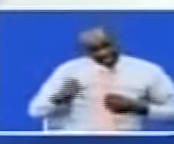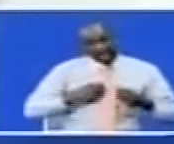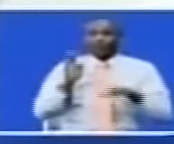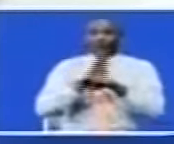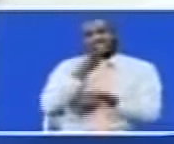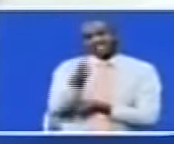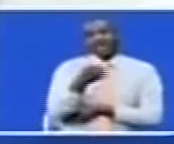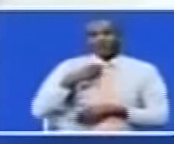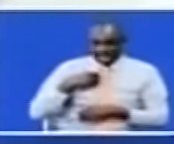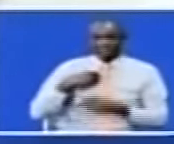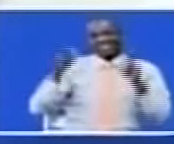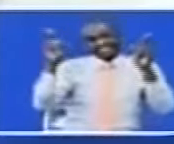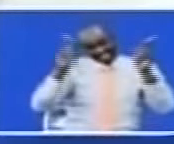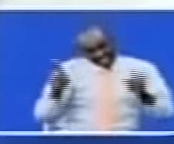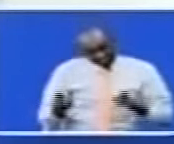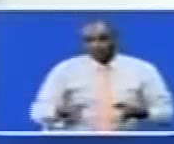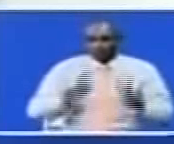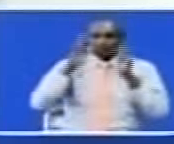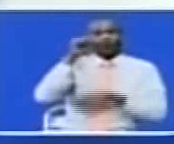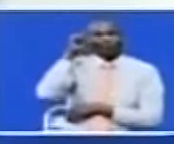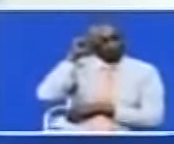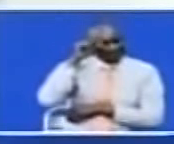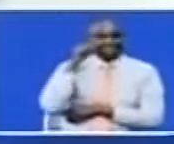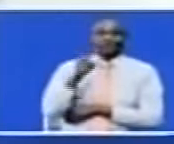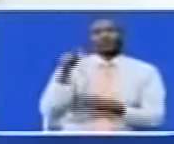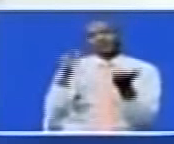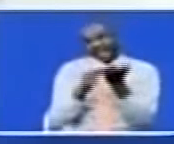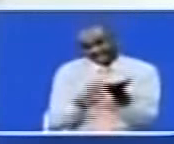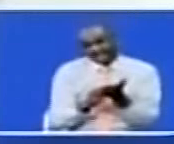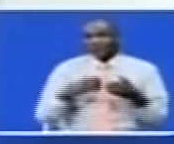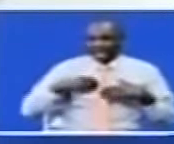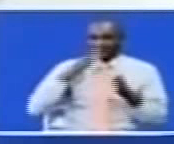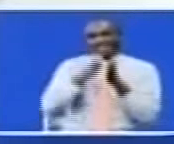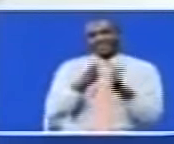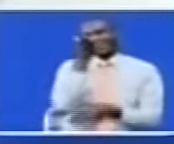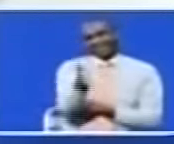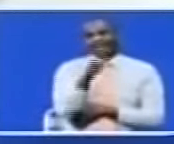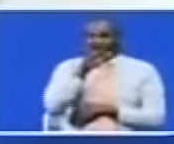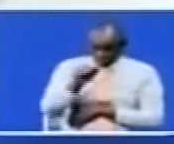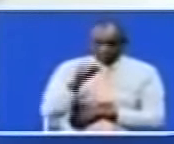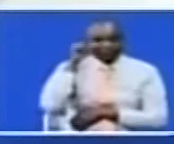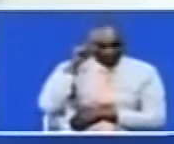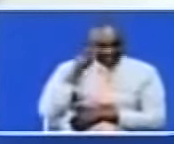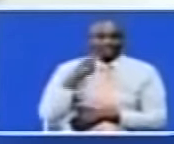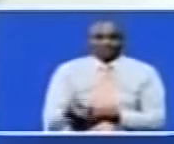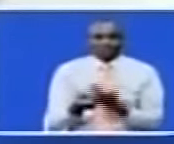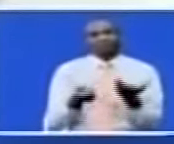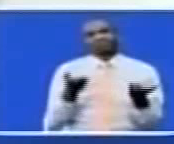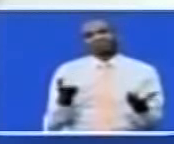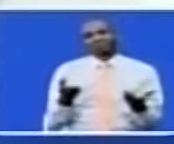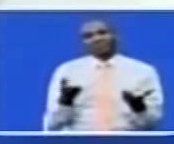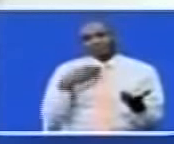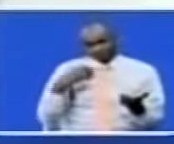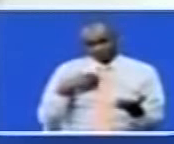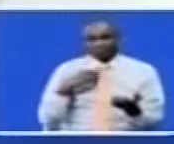are served by the international highway all the way from Mombasa to Uganda. We are served by the railway all the way again from Mombasa to Uganda to the central